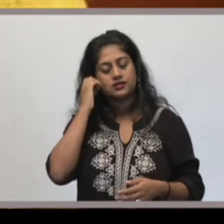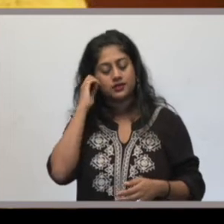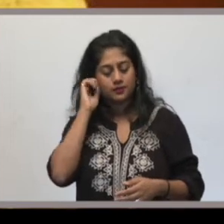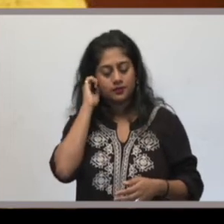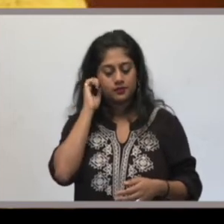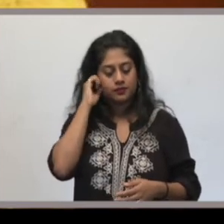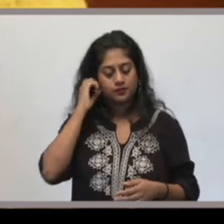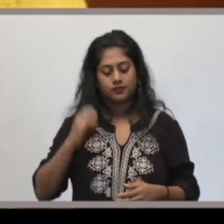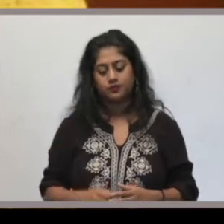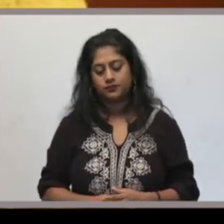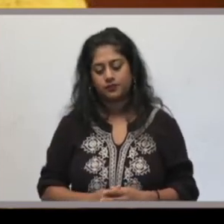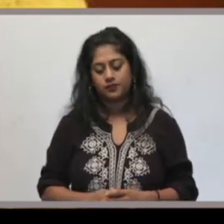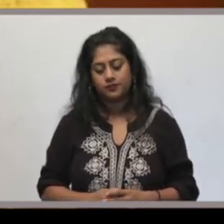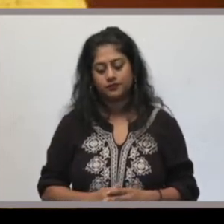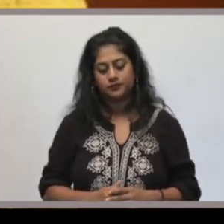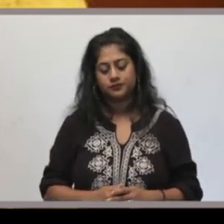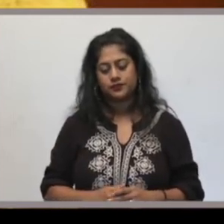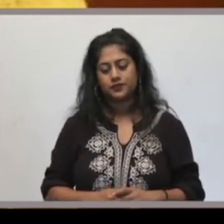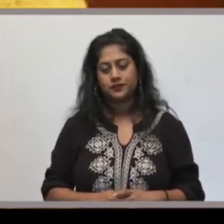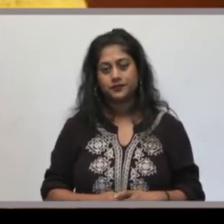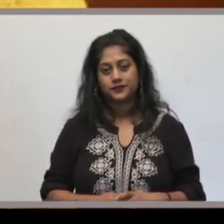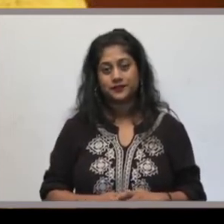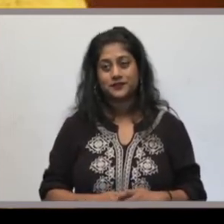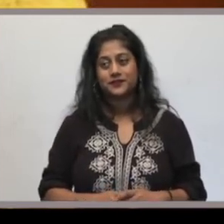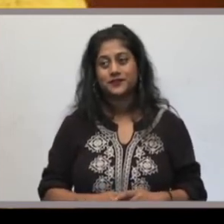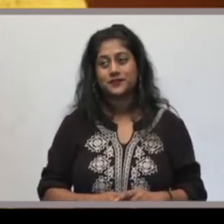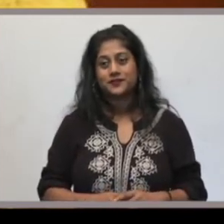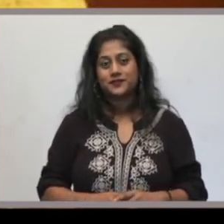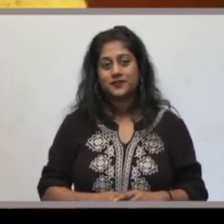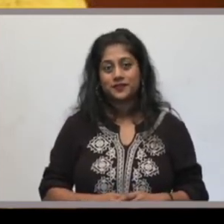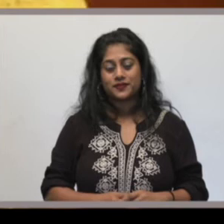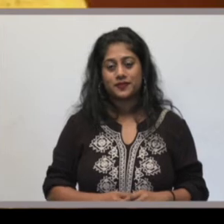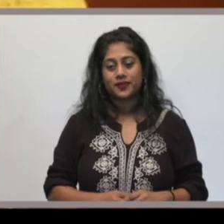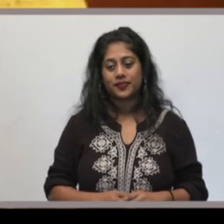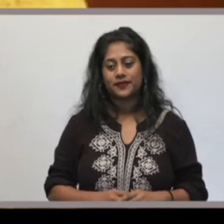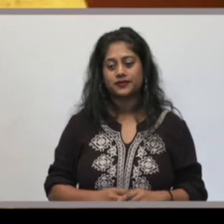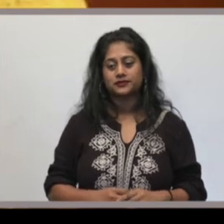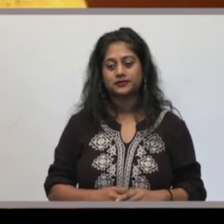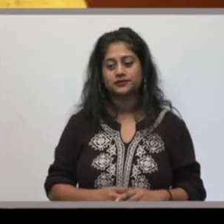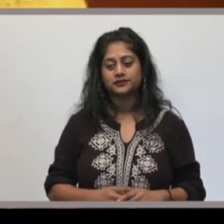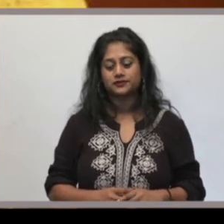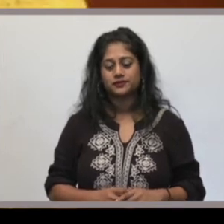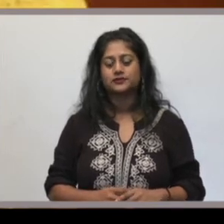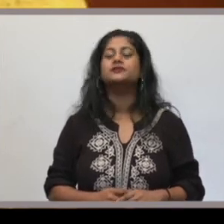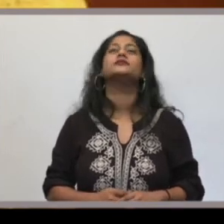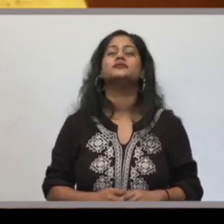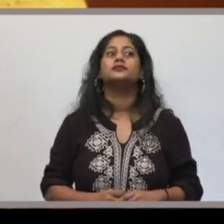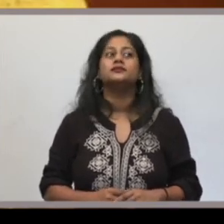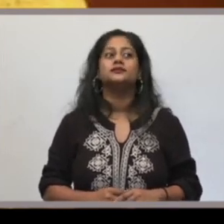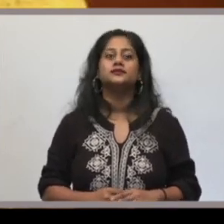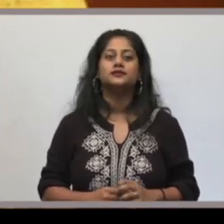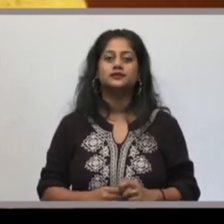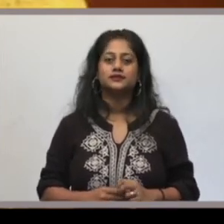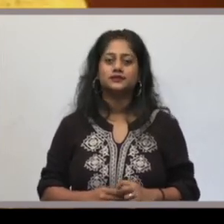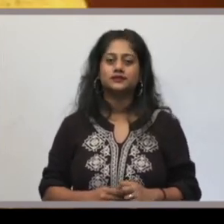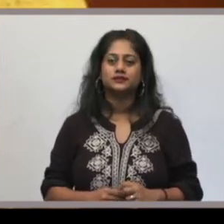Spirit is to comfort us. When I invited Jesus Christ into my life, I was not trying to join a religion or